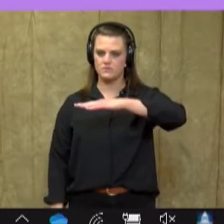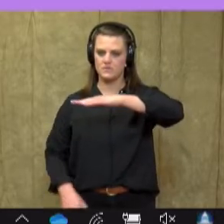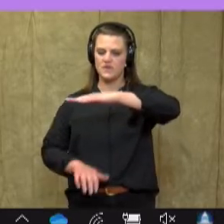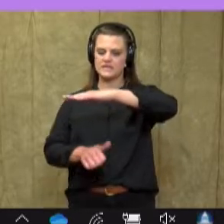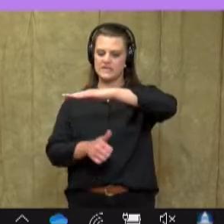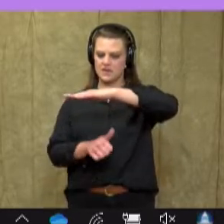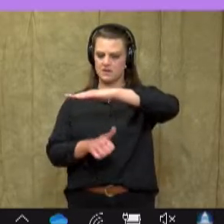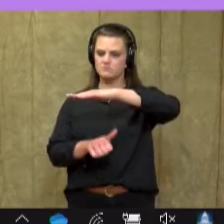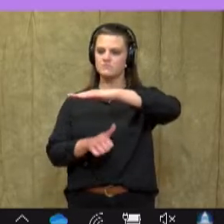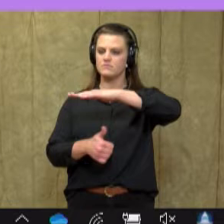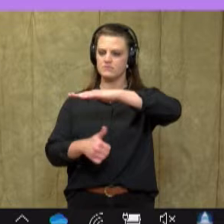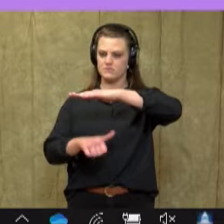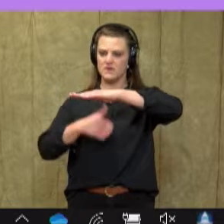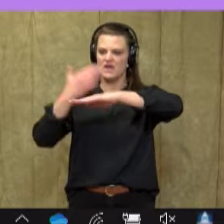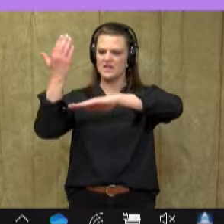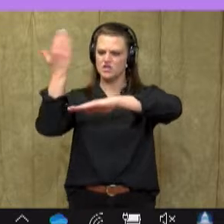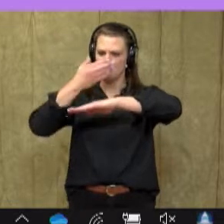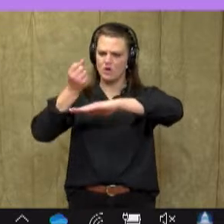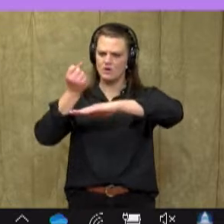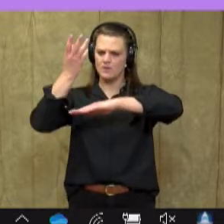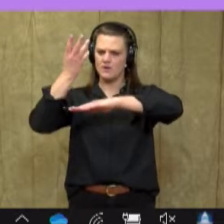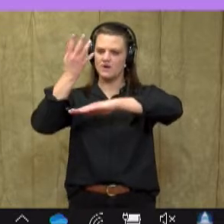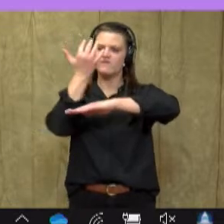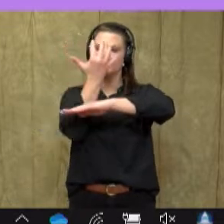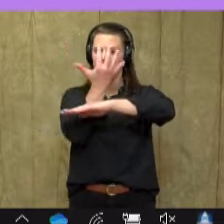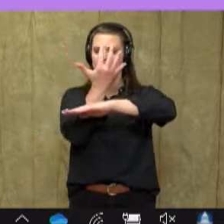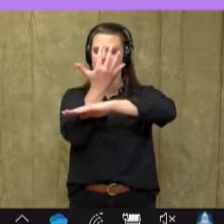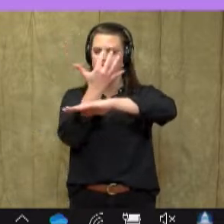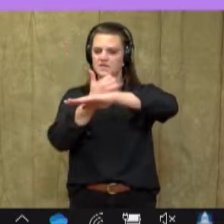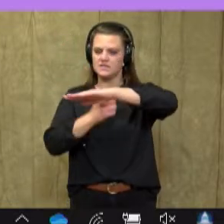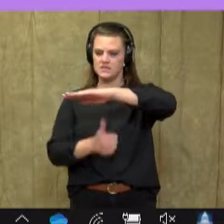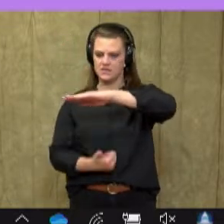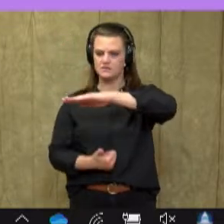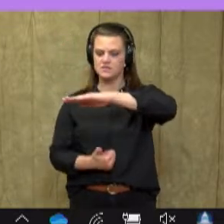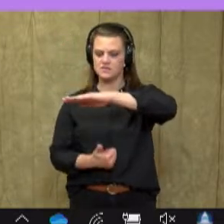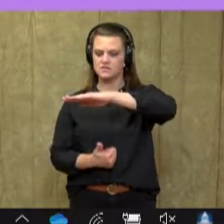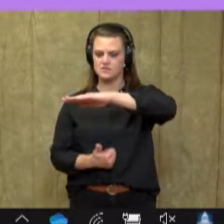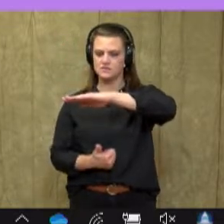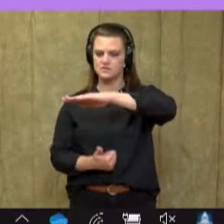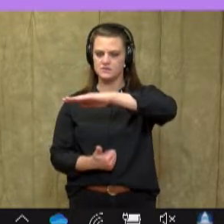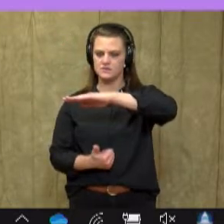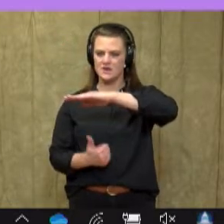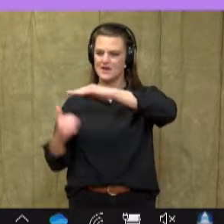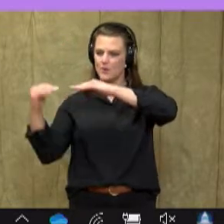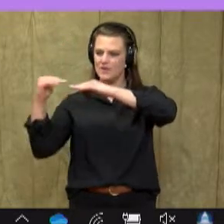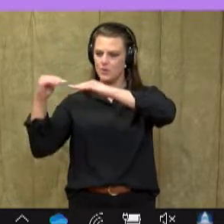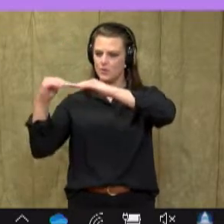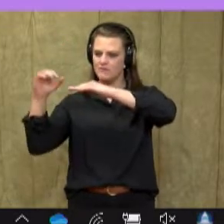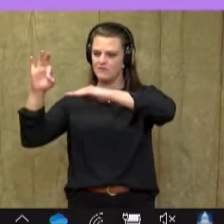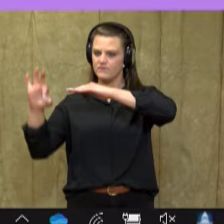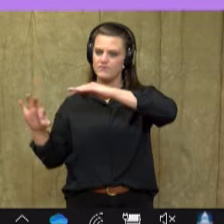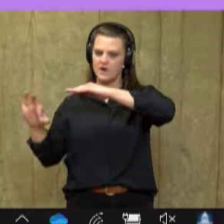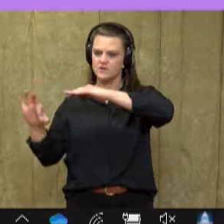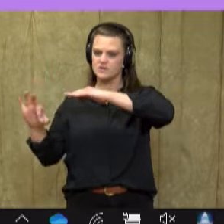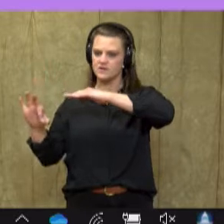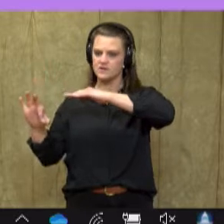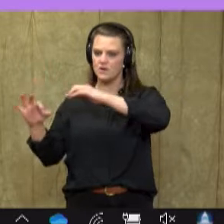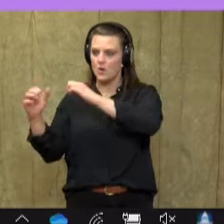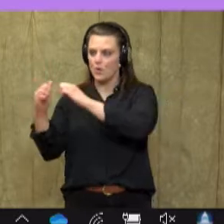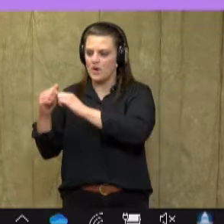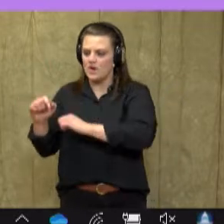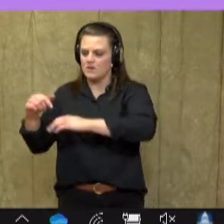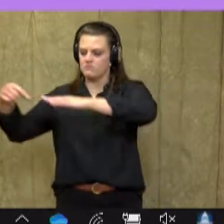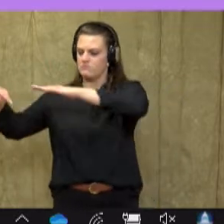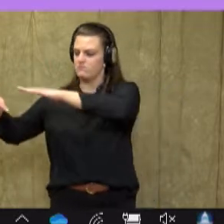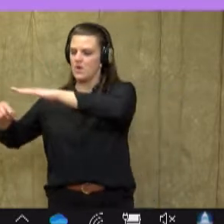10. Very good. So we would have 5/10. Now, what would be our equivalent fraction with a denominator of 100? If